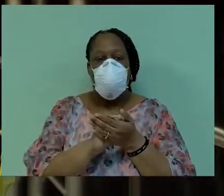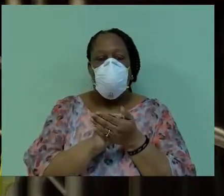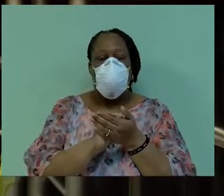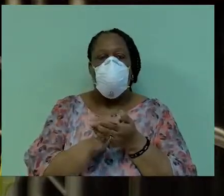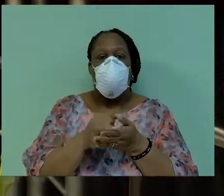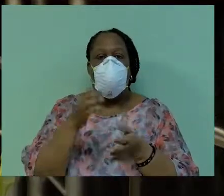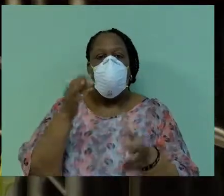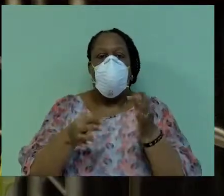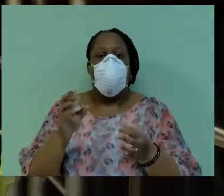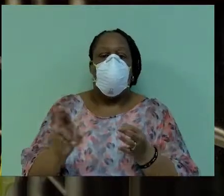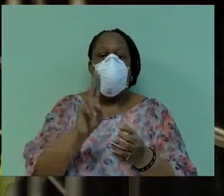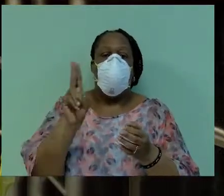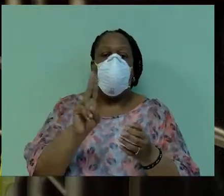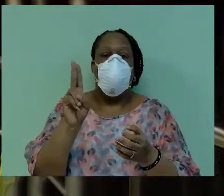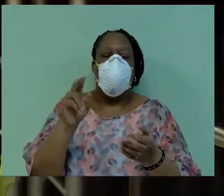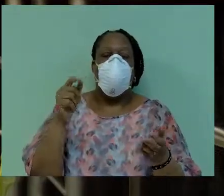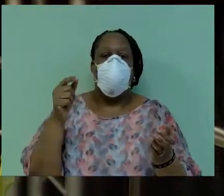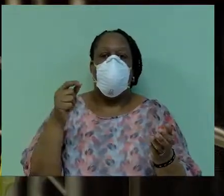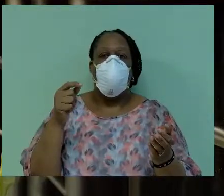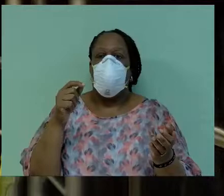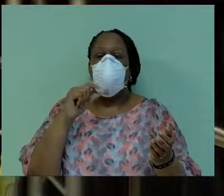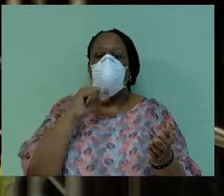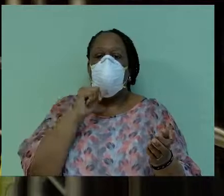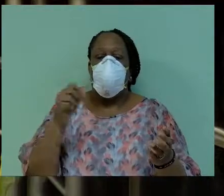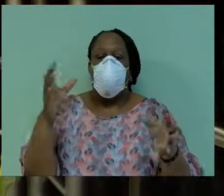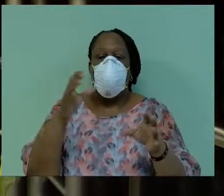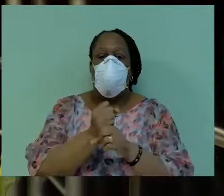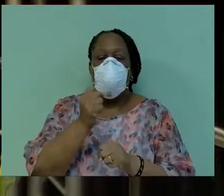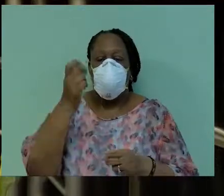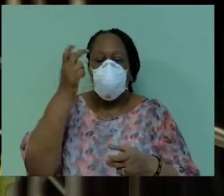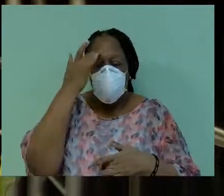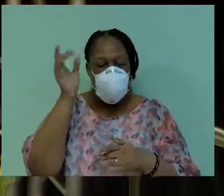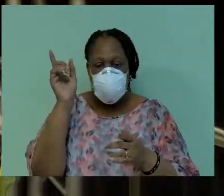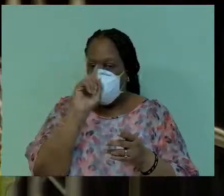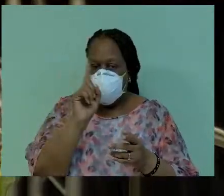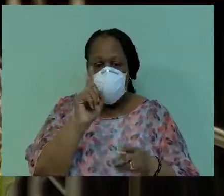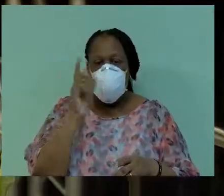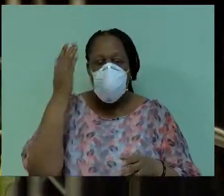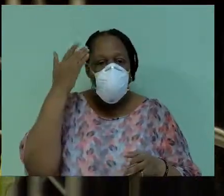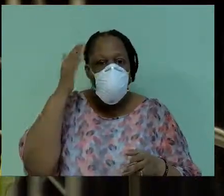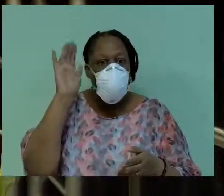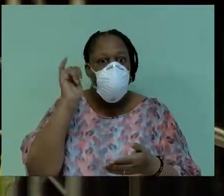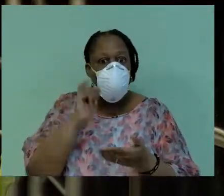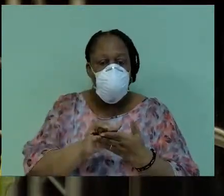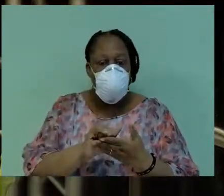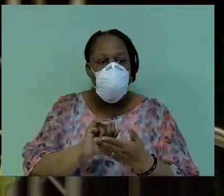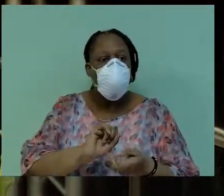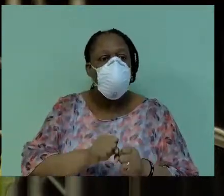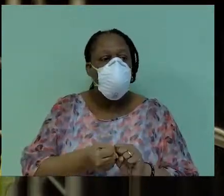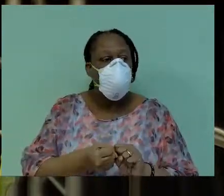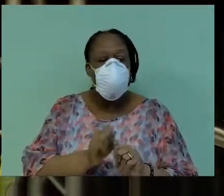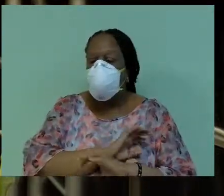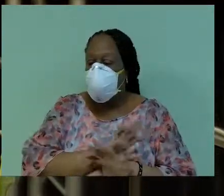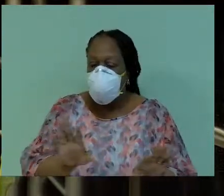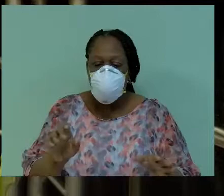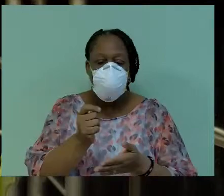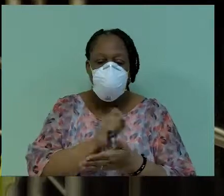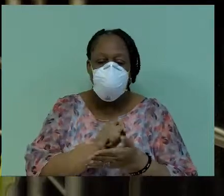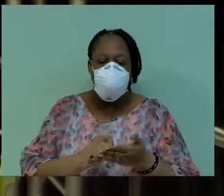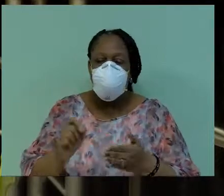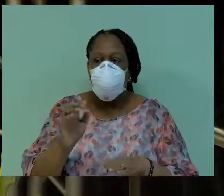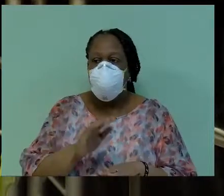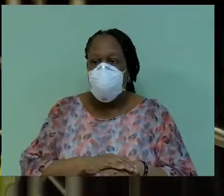getting sick, or it gives you eternal life, or whatever.